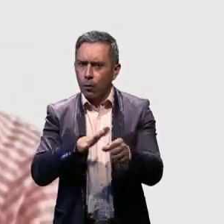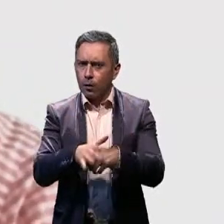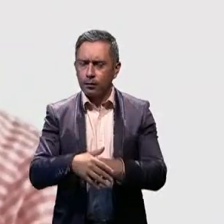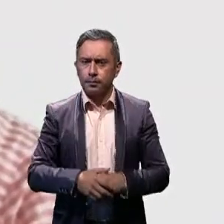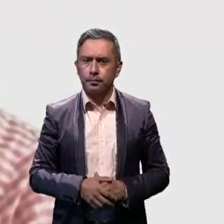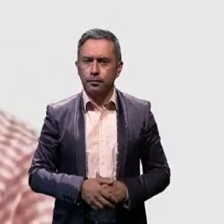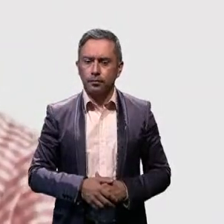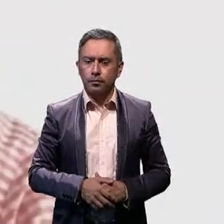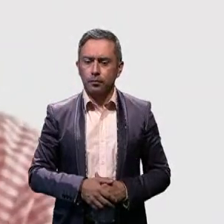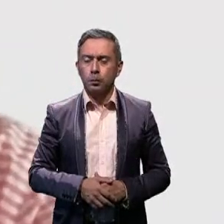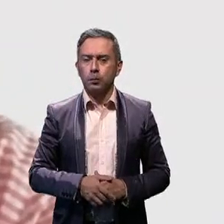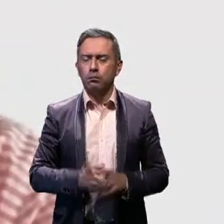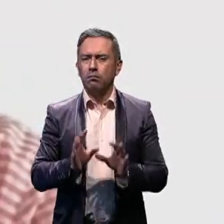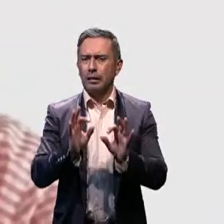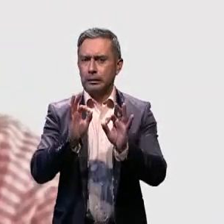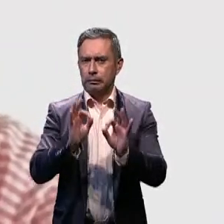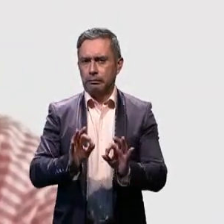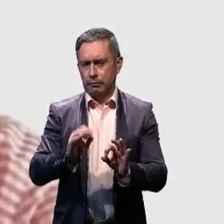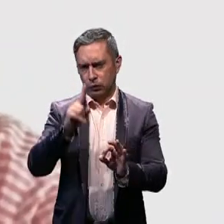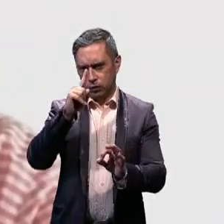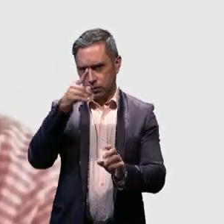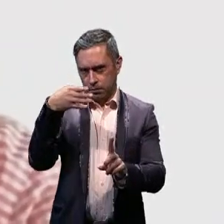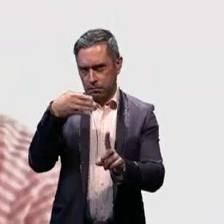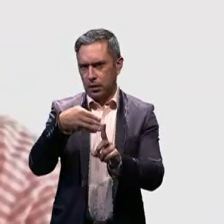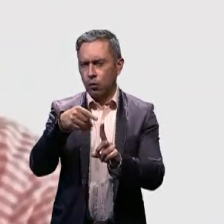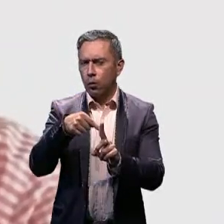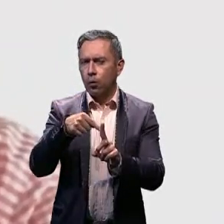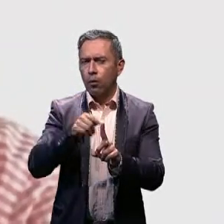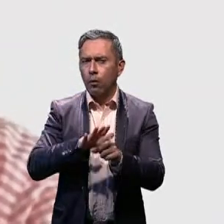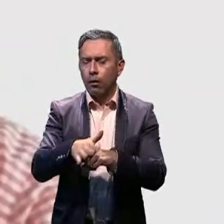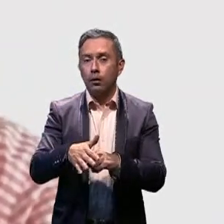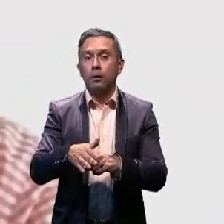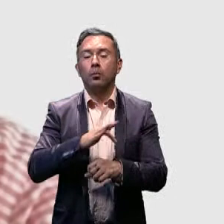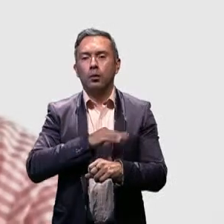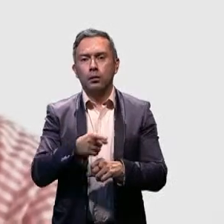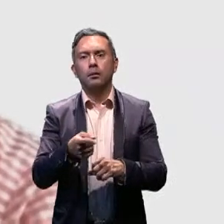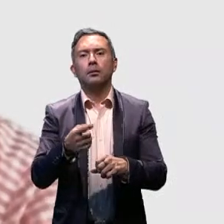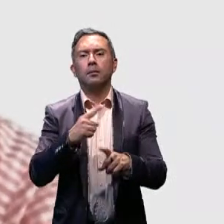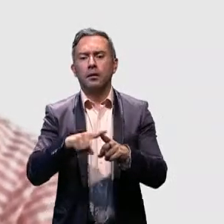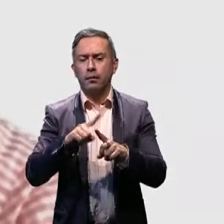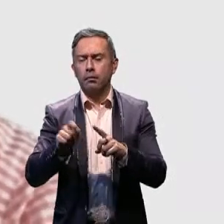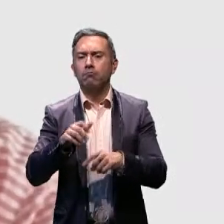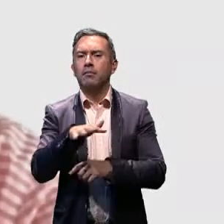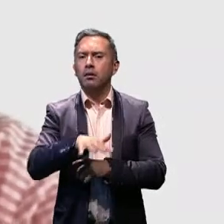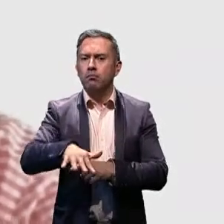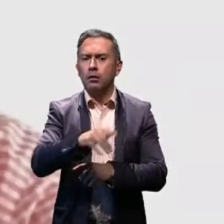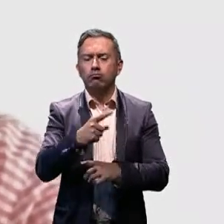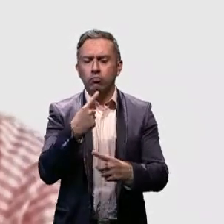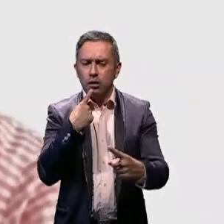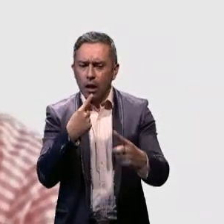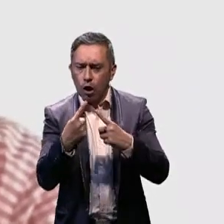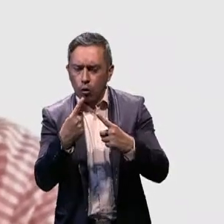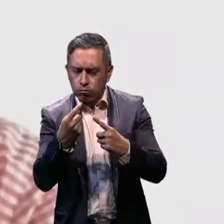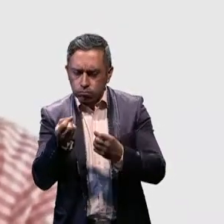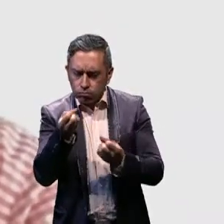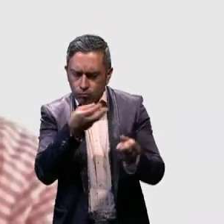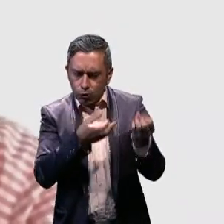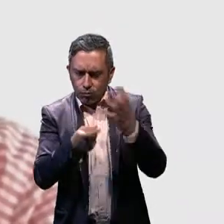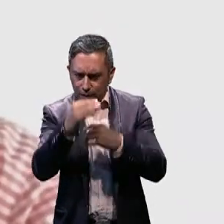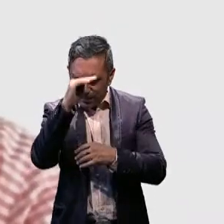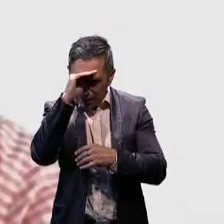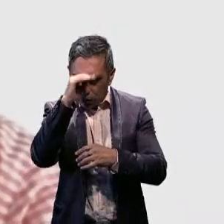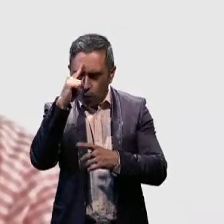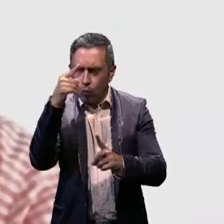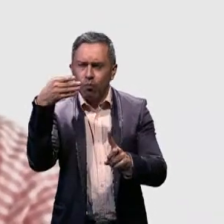focusing in a very particular manner ourselves on trying to incentivize